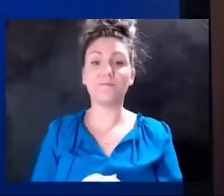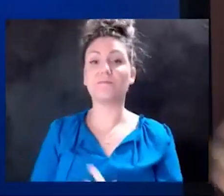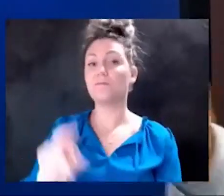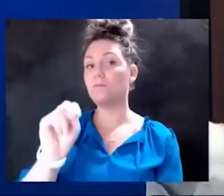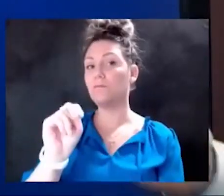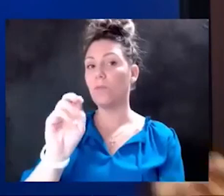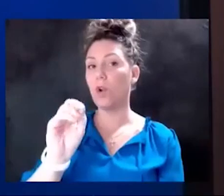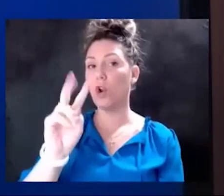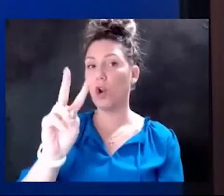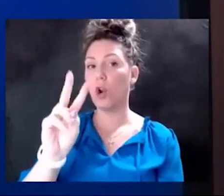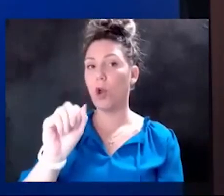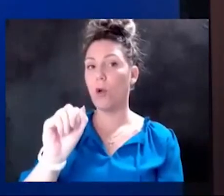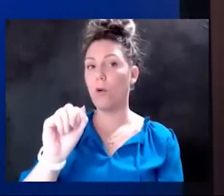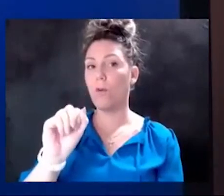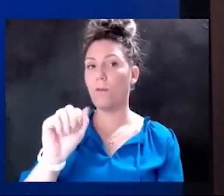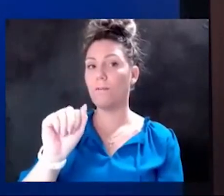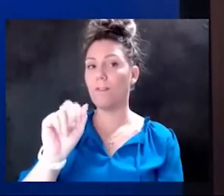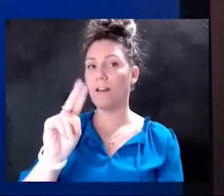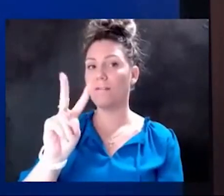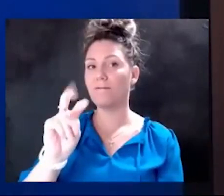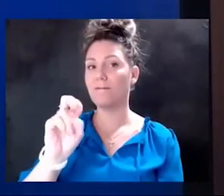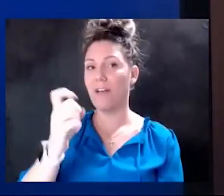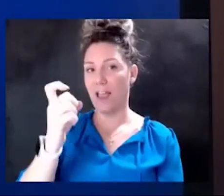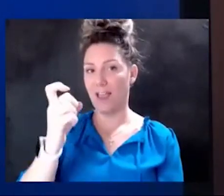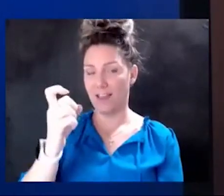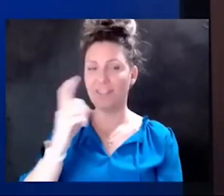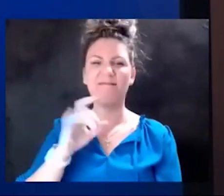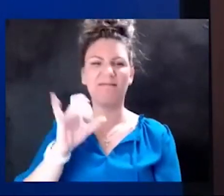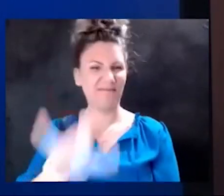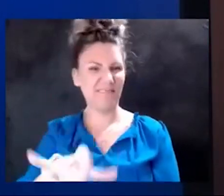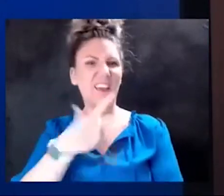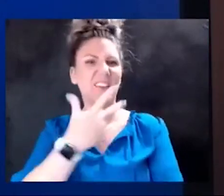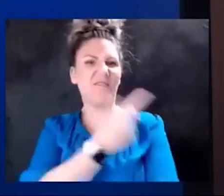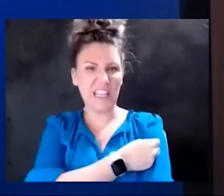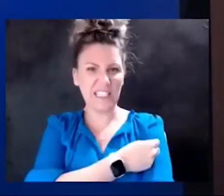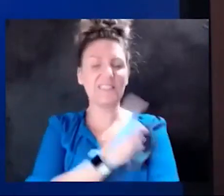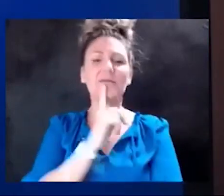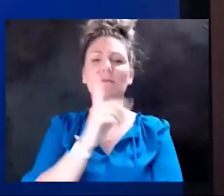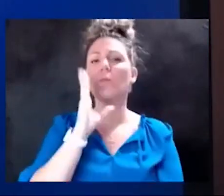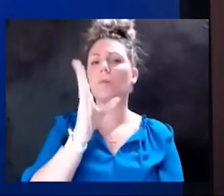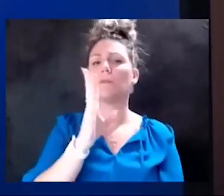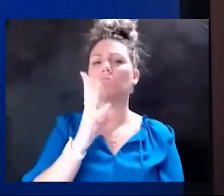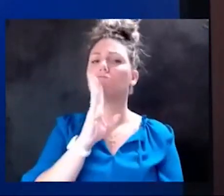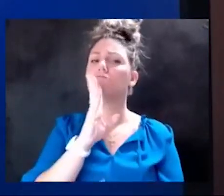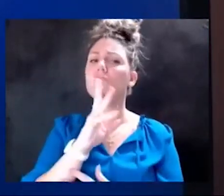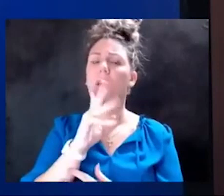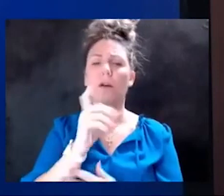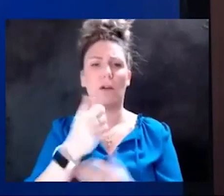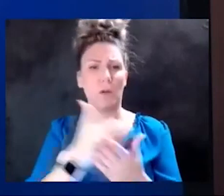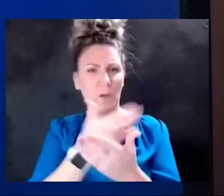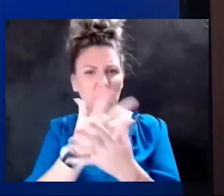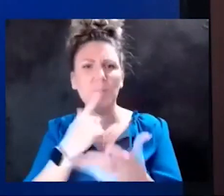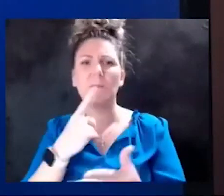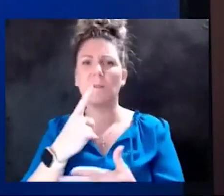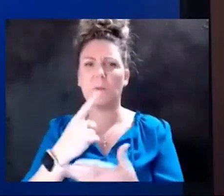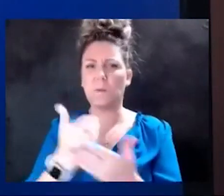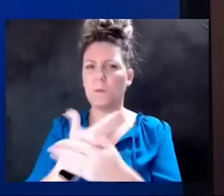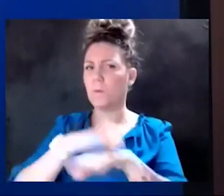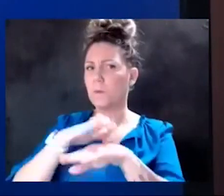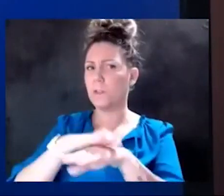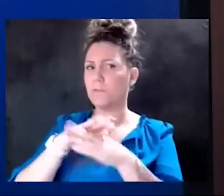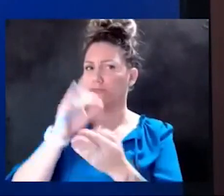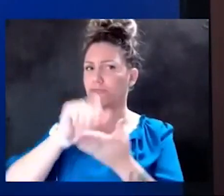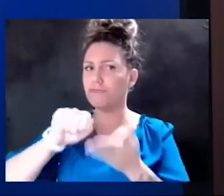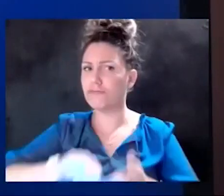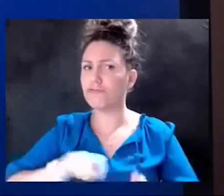kind of novel vaccine that's out there. I know we're going to talk a little bit about it in just a moment, but the New England Journal of Medicine, they published their phase 3 trial results,